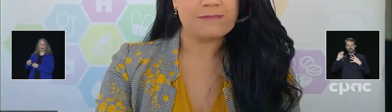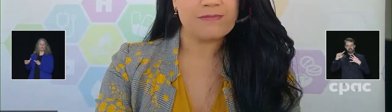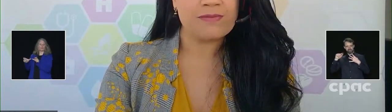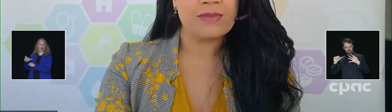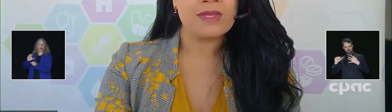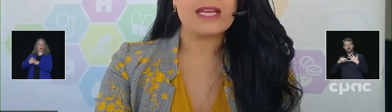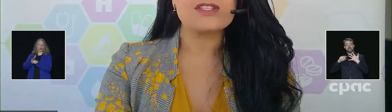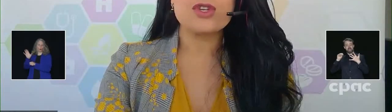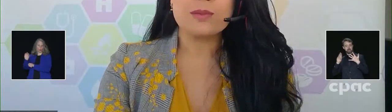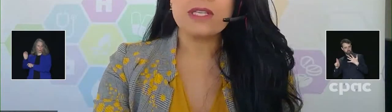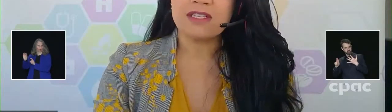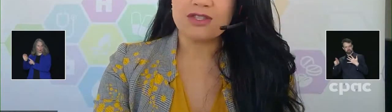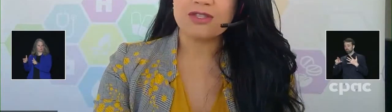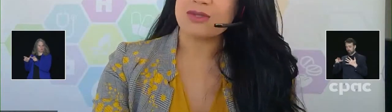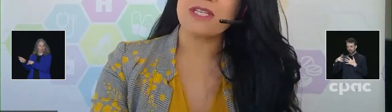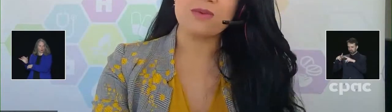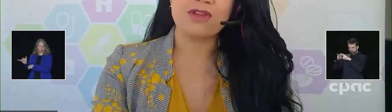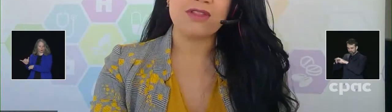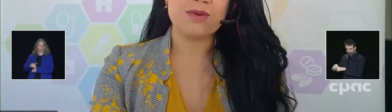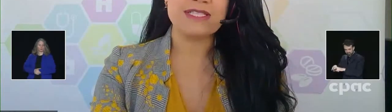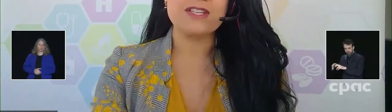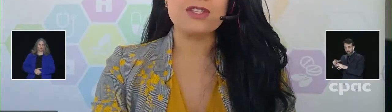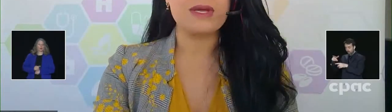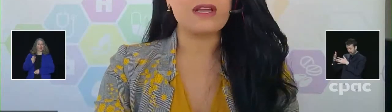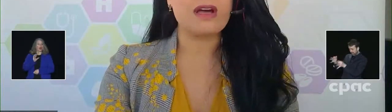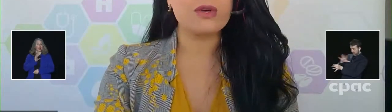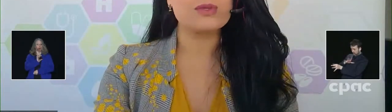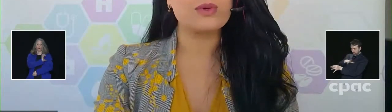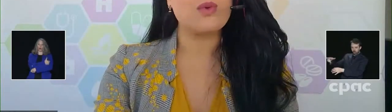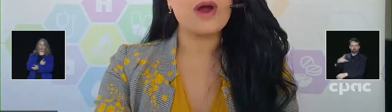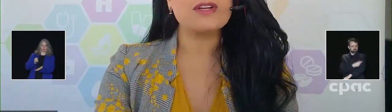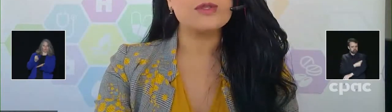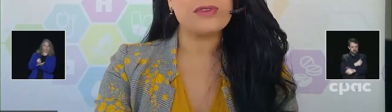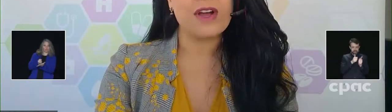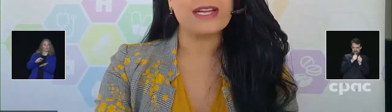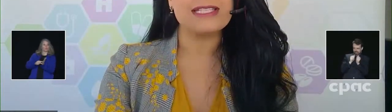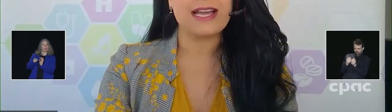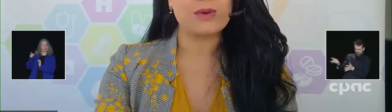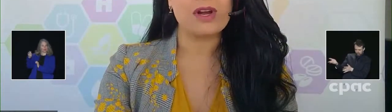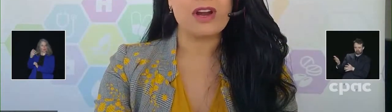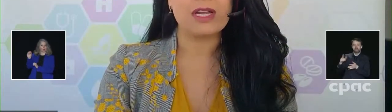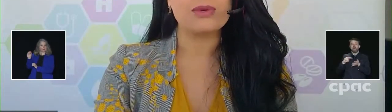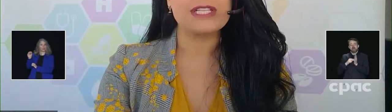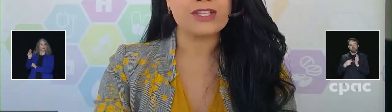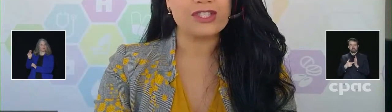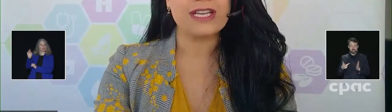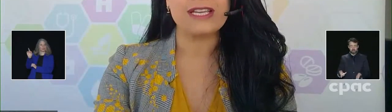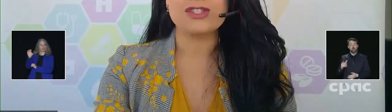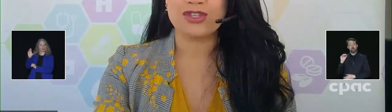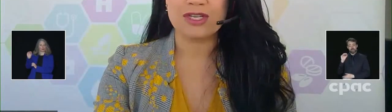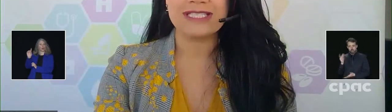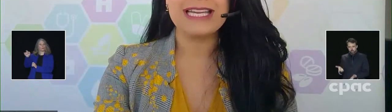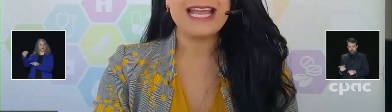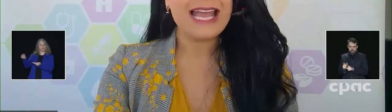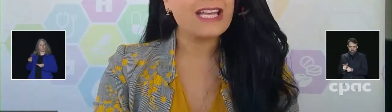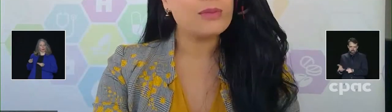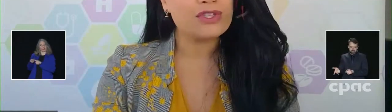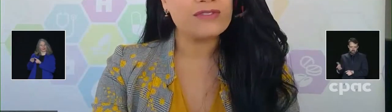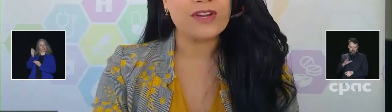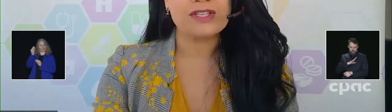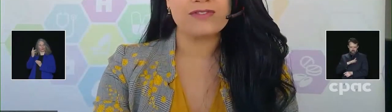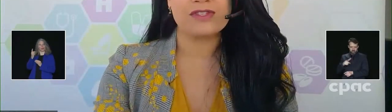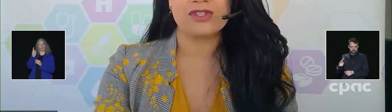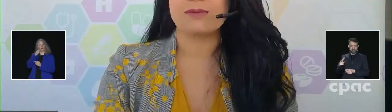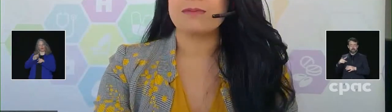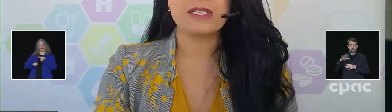variant. As a term and condition associated with the authorization, Medicago is required to provide data regarding protection against current and